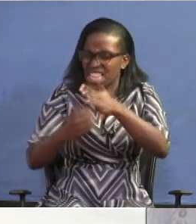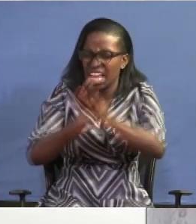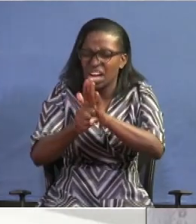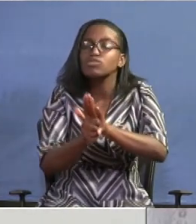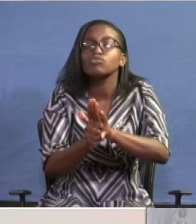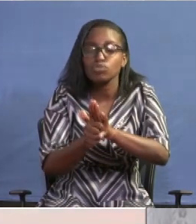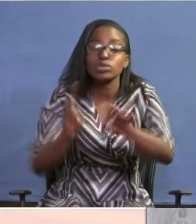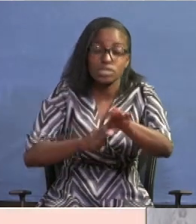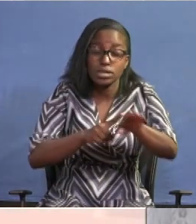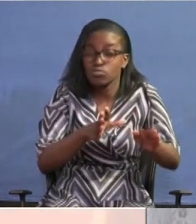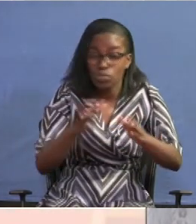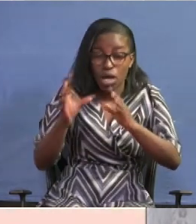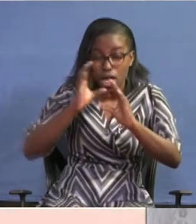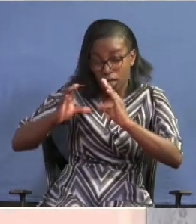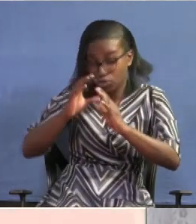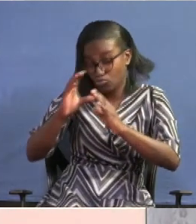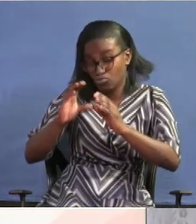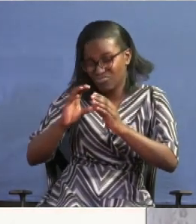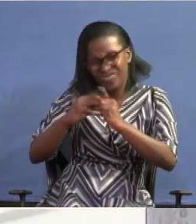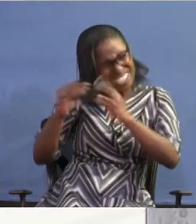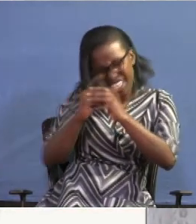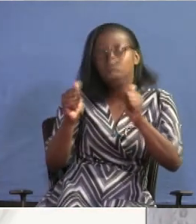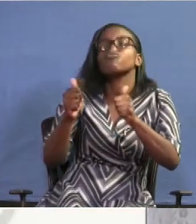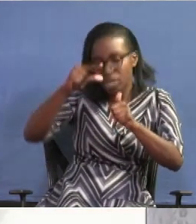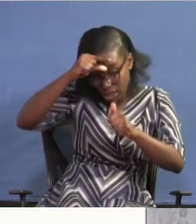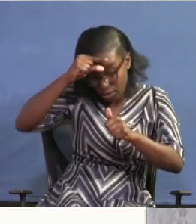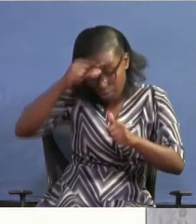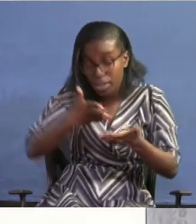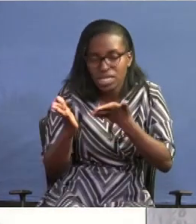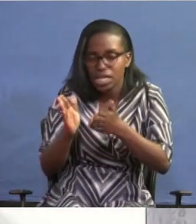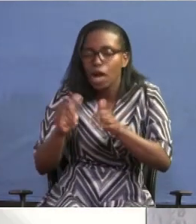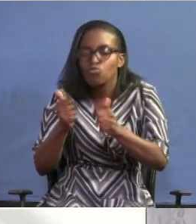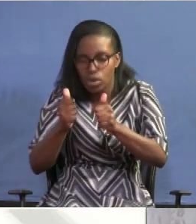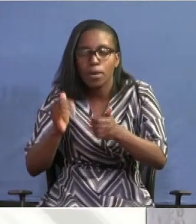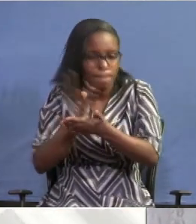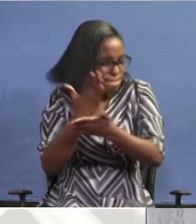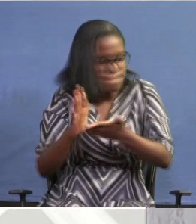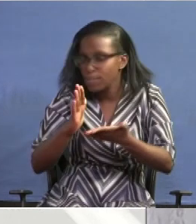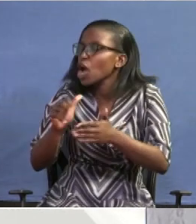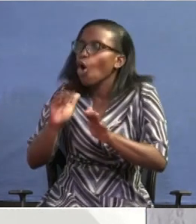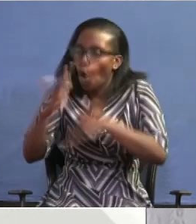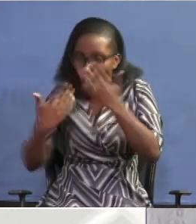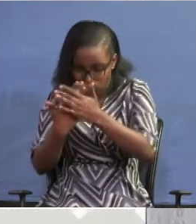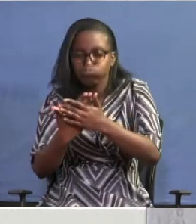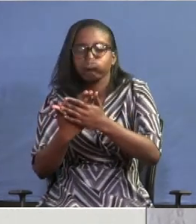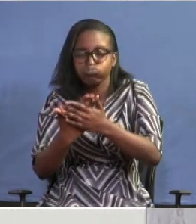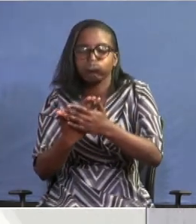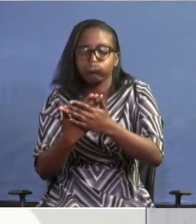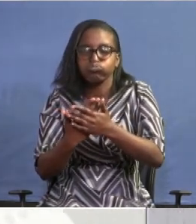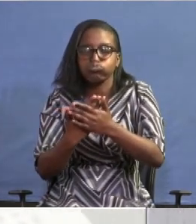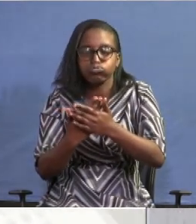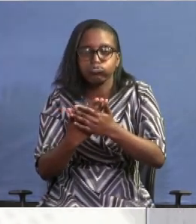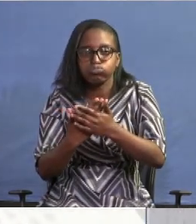serikali ambaye iko sasa kila mahali. So that every part of this country feels they are part and parcel of this